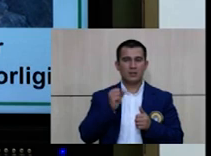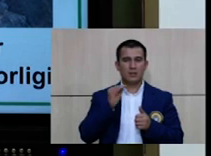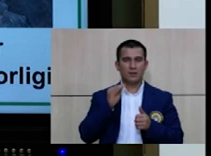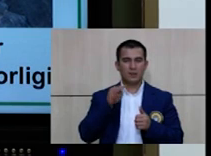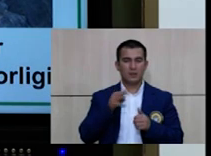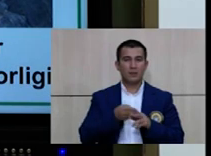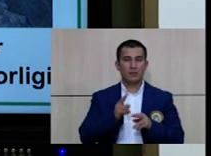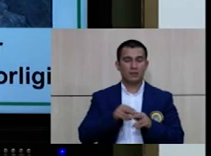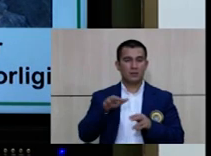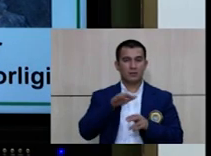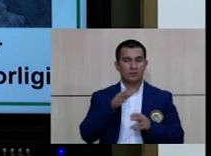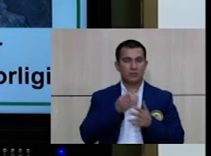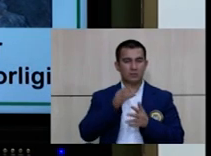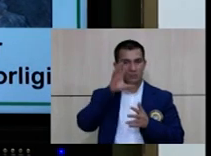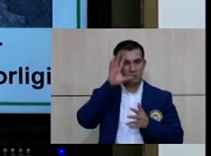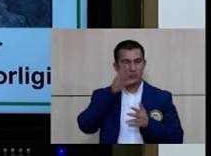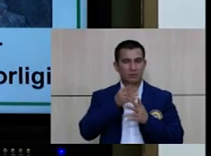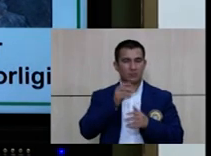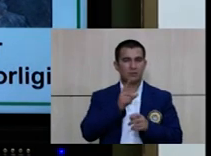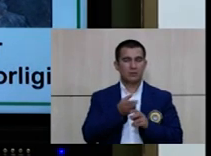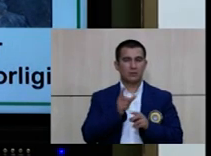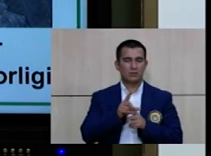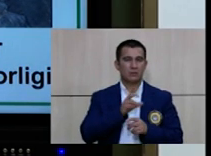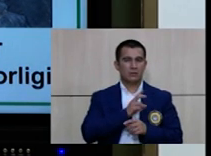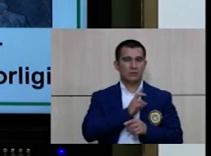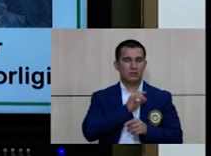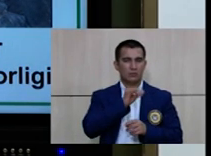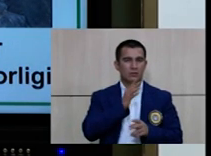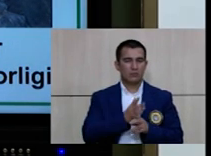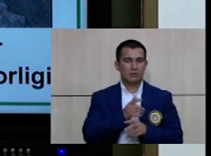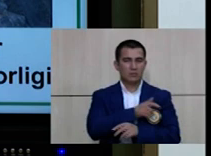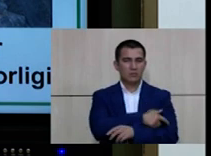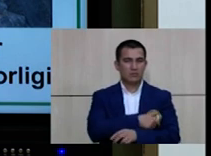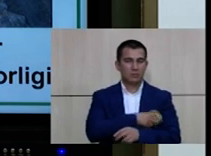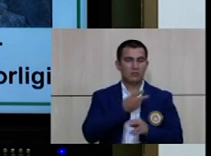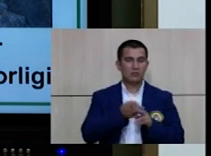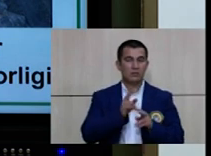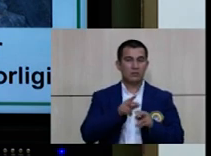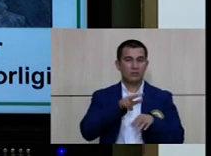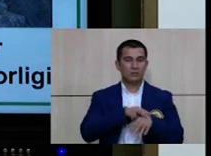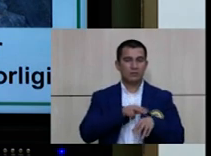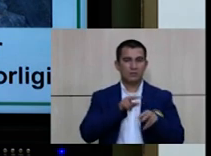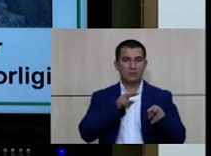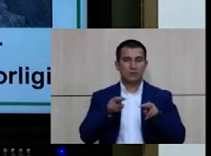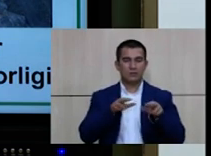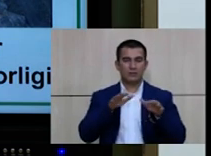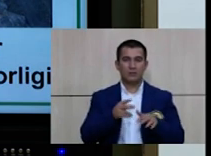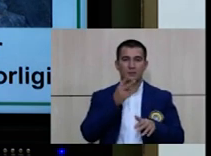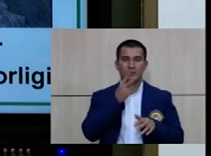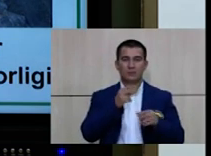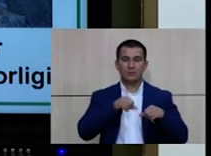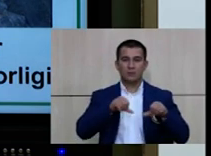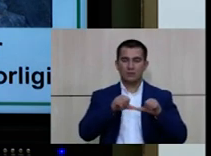uchun Surxondaryo qo'riqxonasi tashkil etilgan. Bu qo'riqxona ikki qismdan iborat